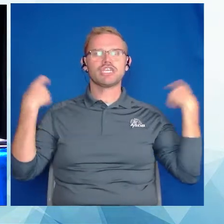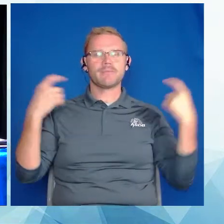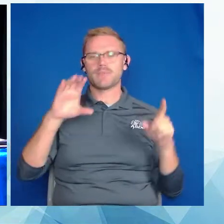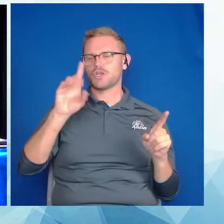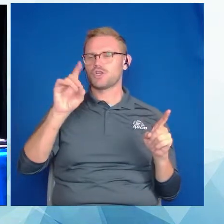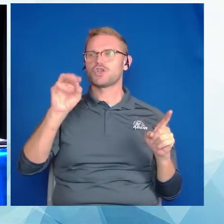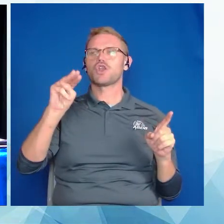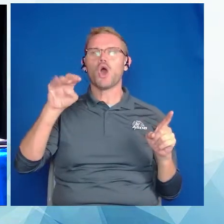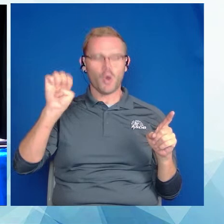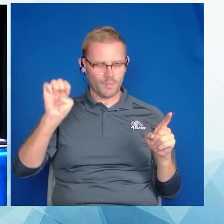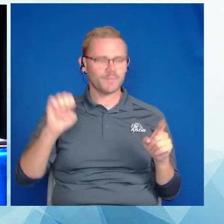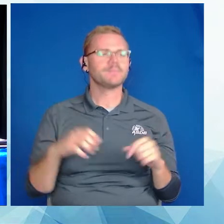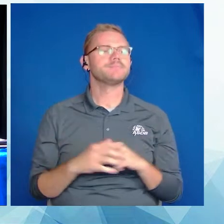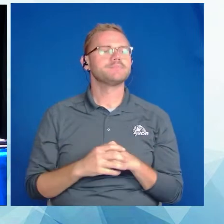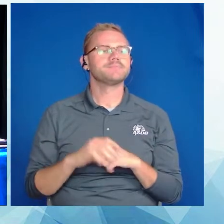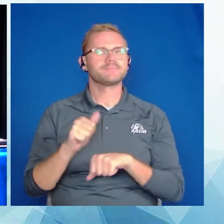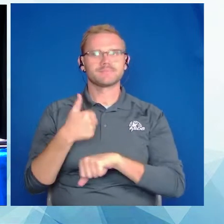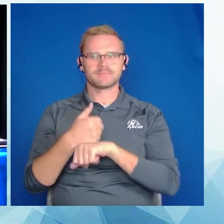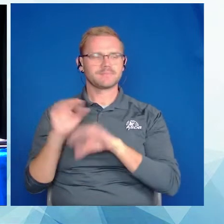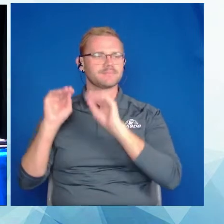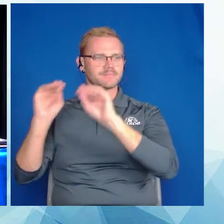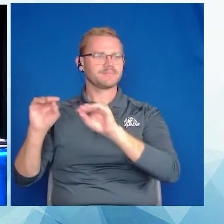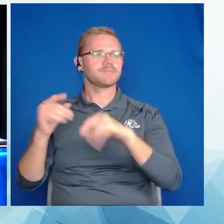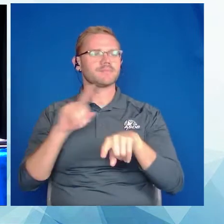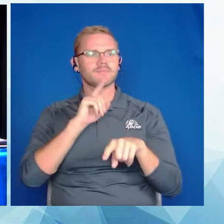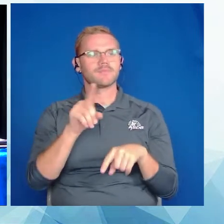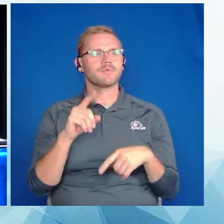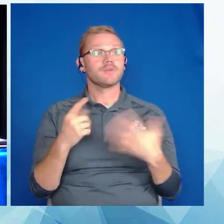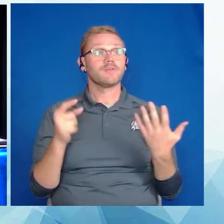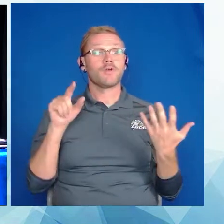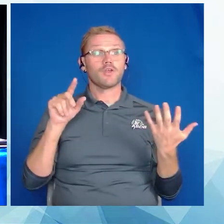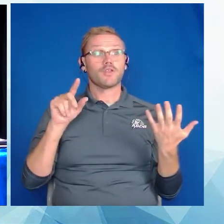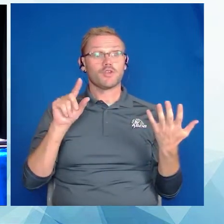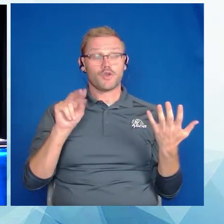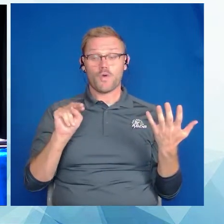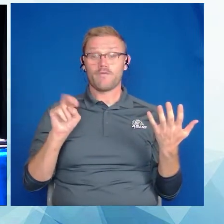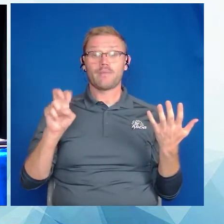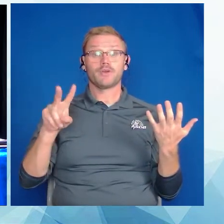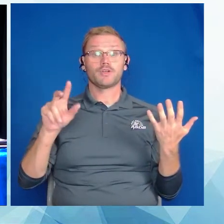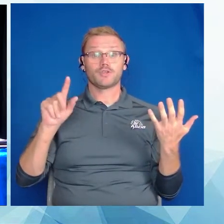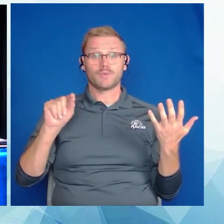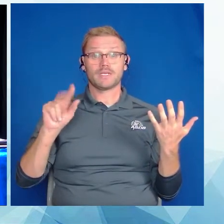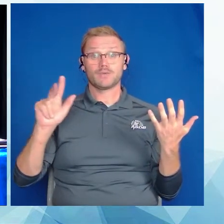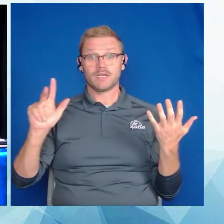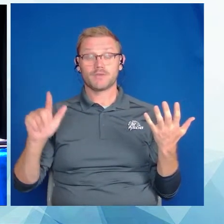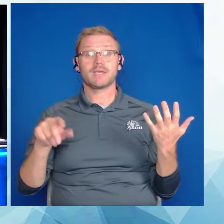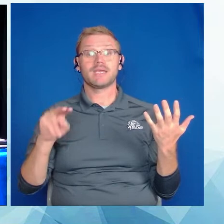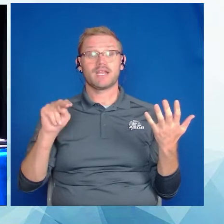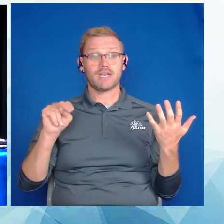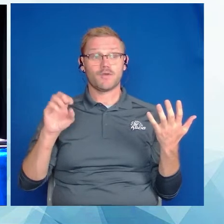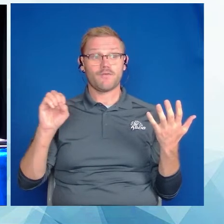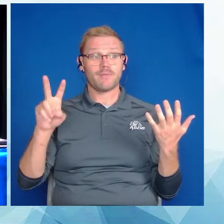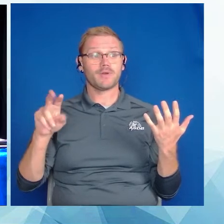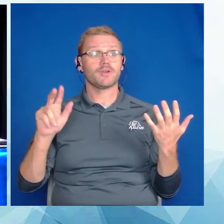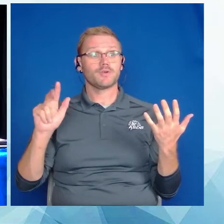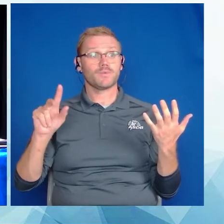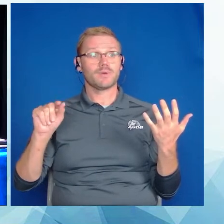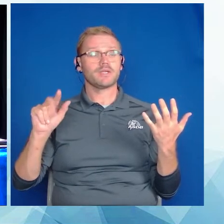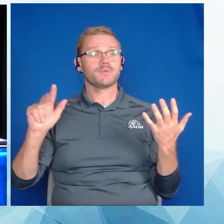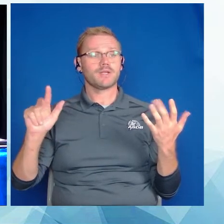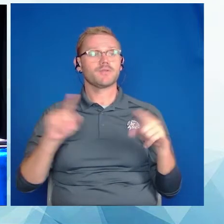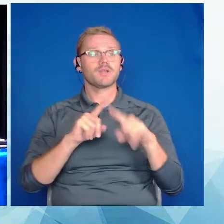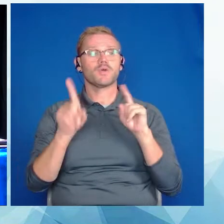business services, the budget and financial report for September 23 and 2022 will be provided separately under agenda